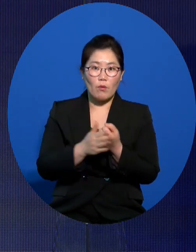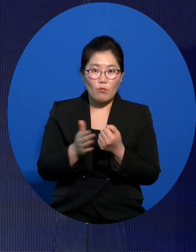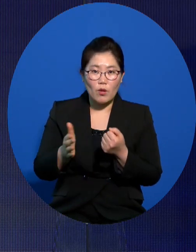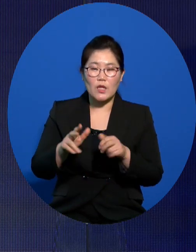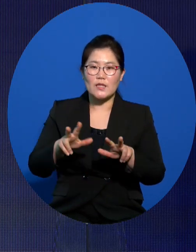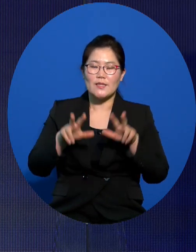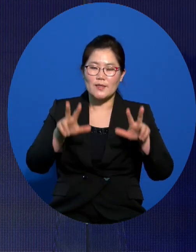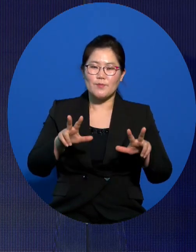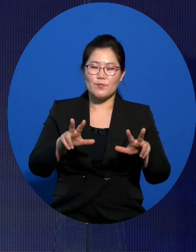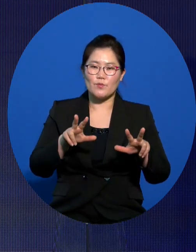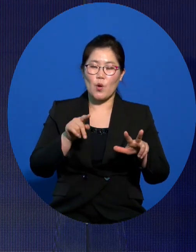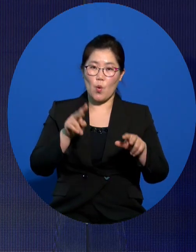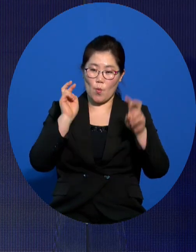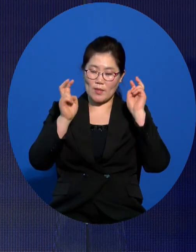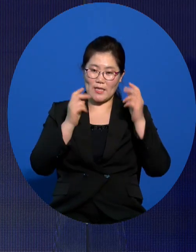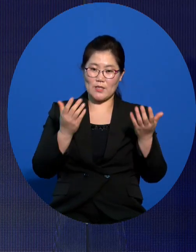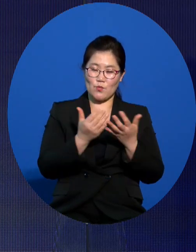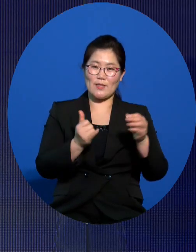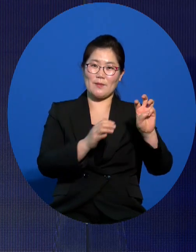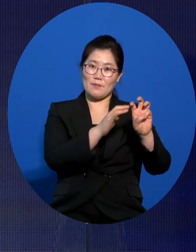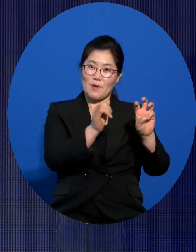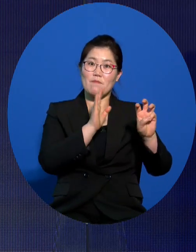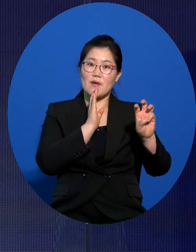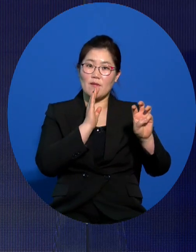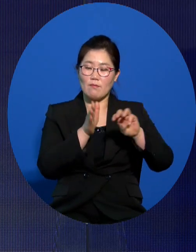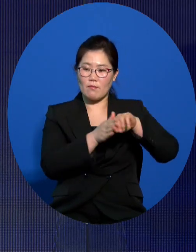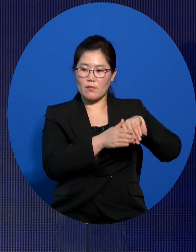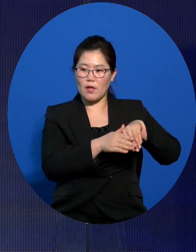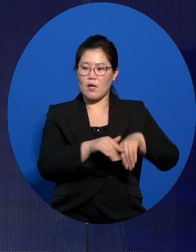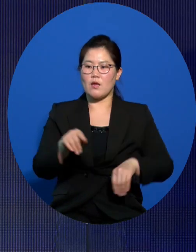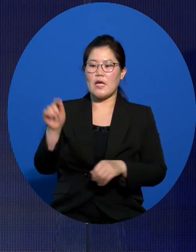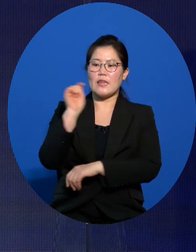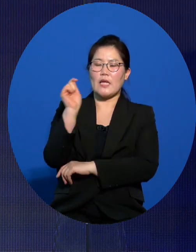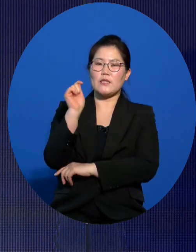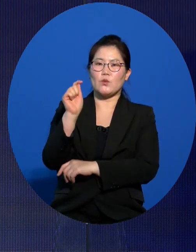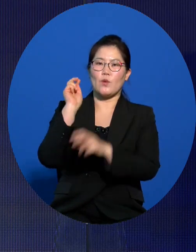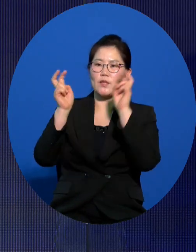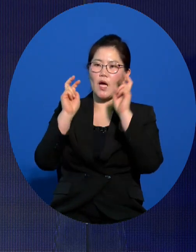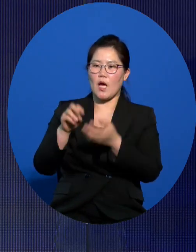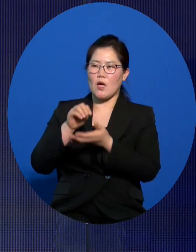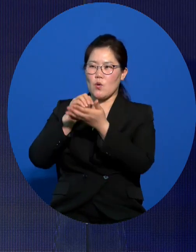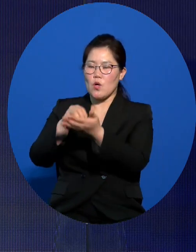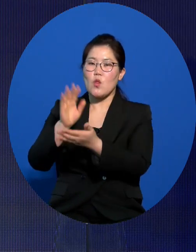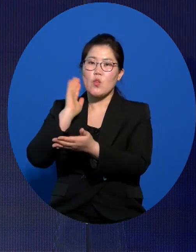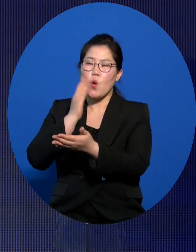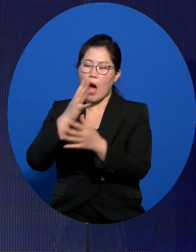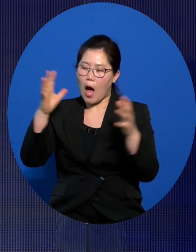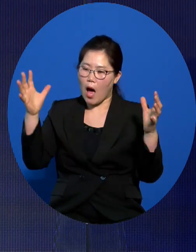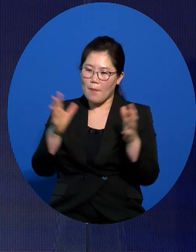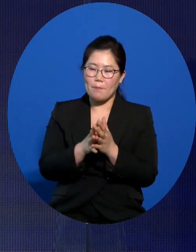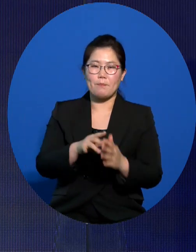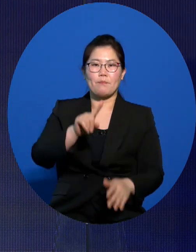At present, 107 persons with hearing disabilities are